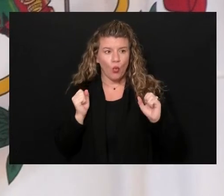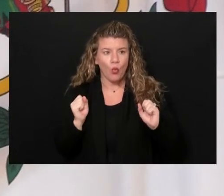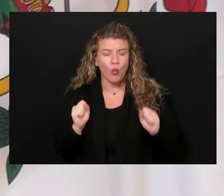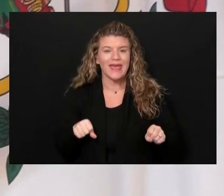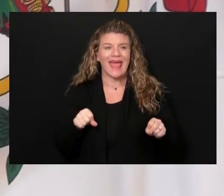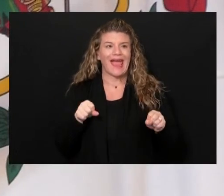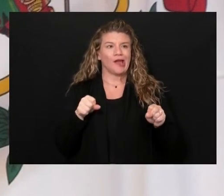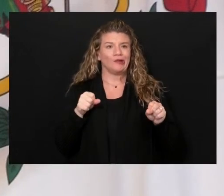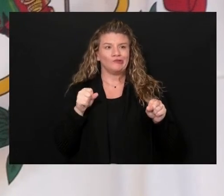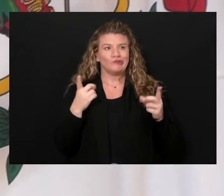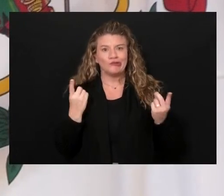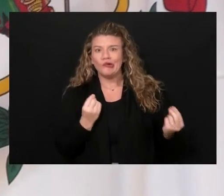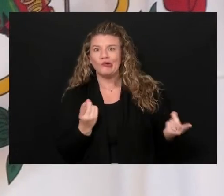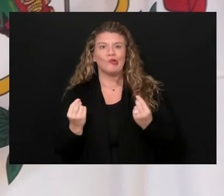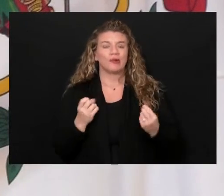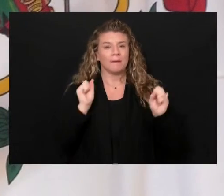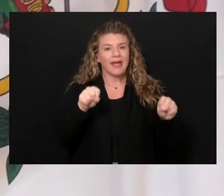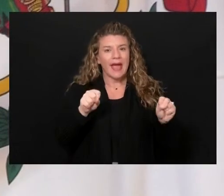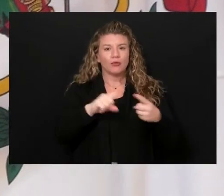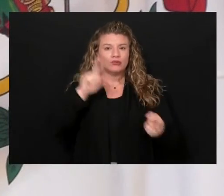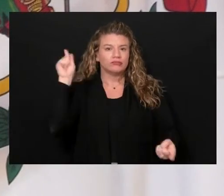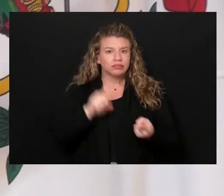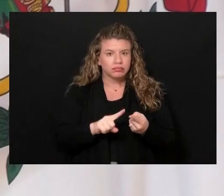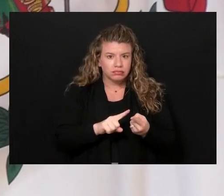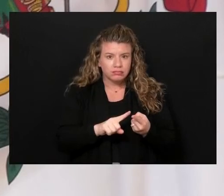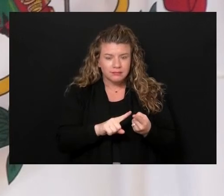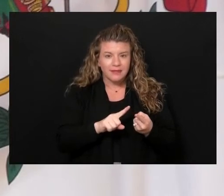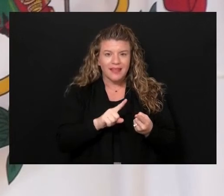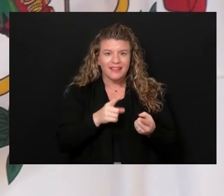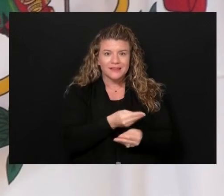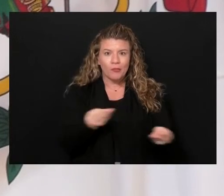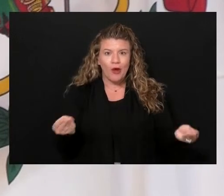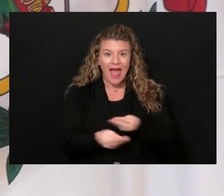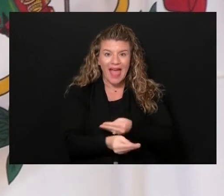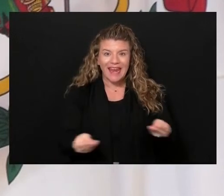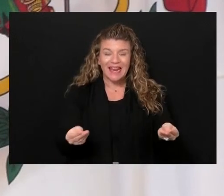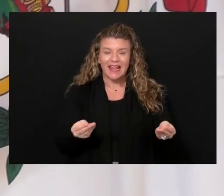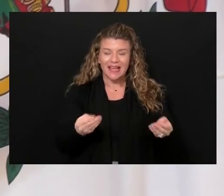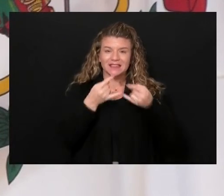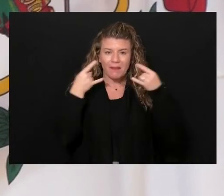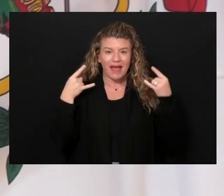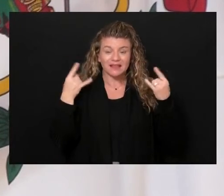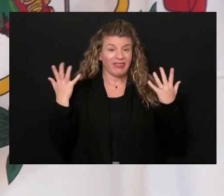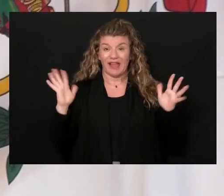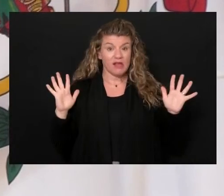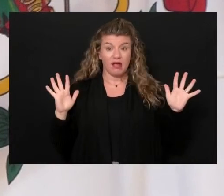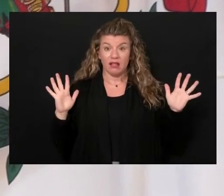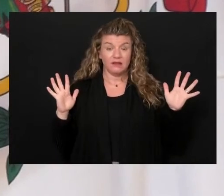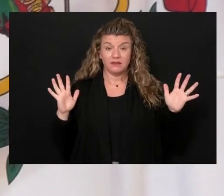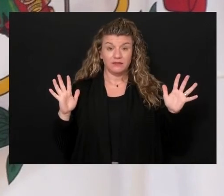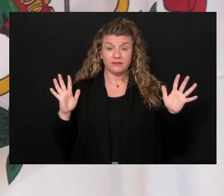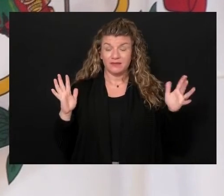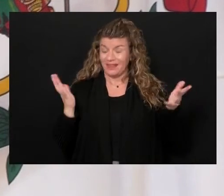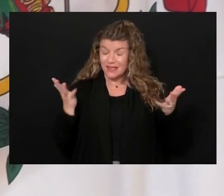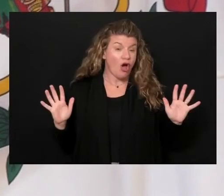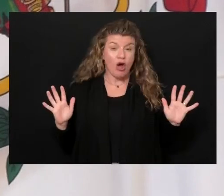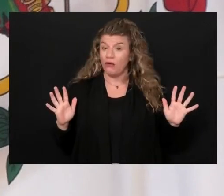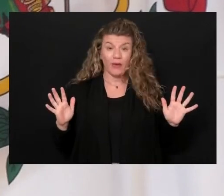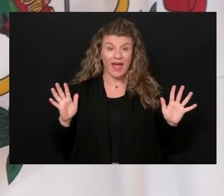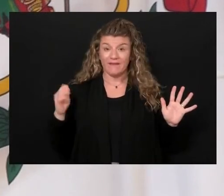slow this thing down right now is that mask. That's all we got. That's all we